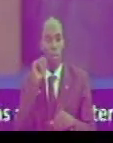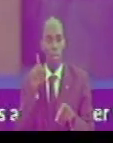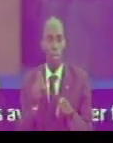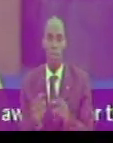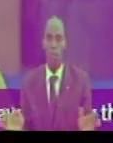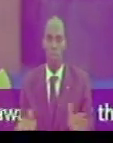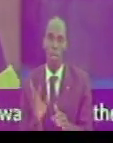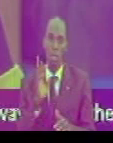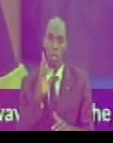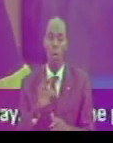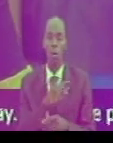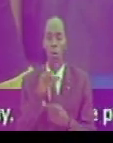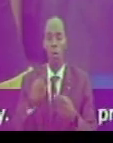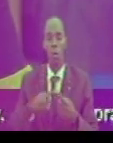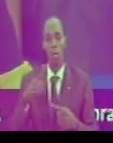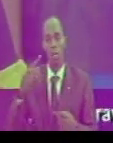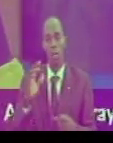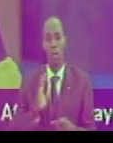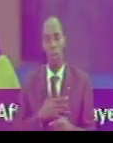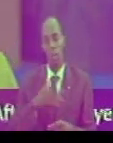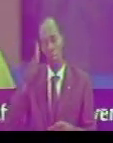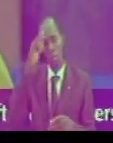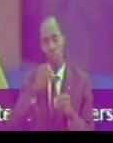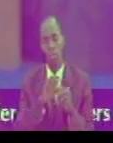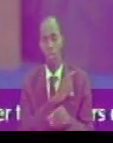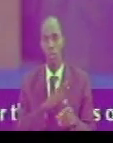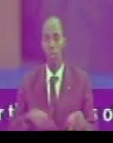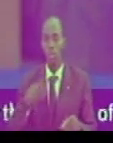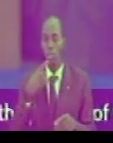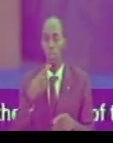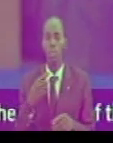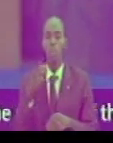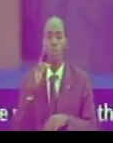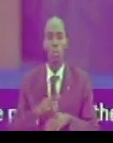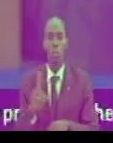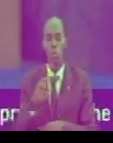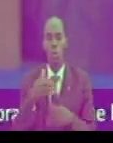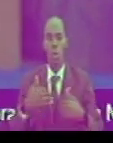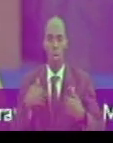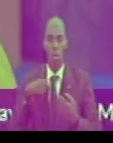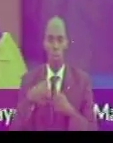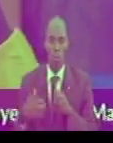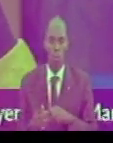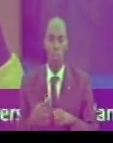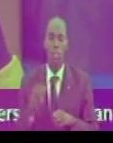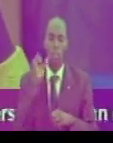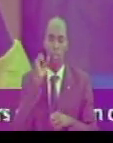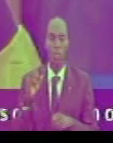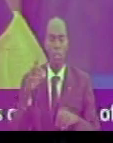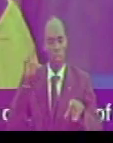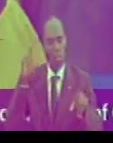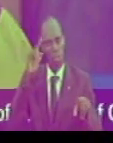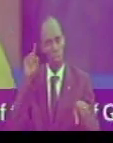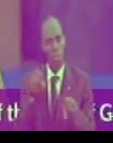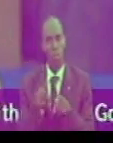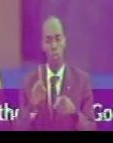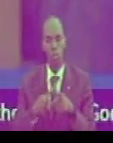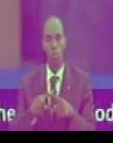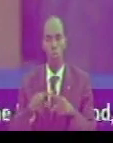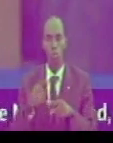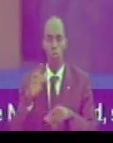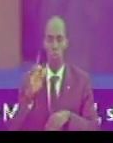and connect my heart to the Lord, which I did. And after that, she said, check your body, check where it's paining